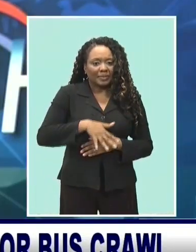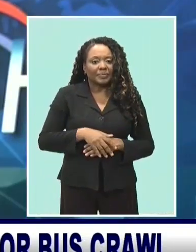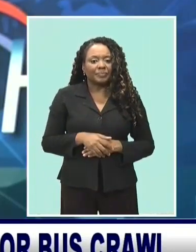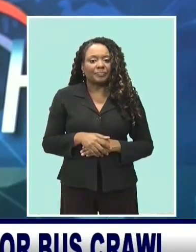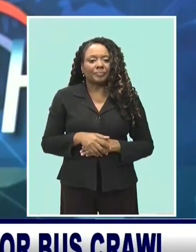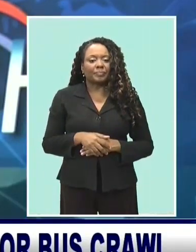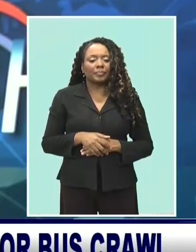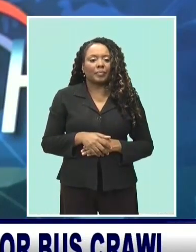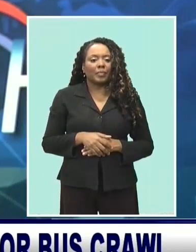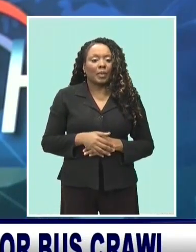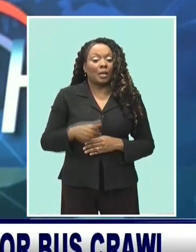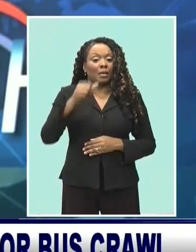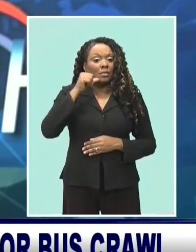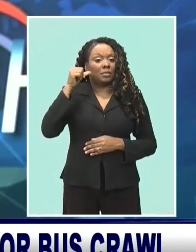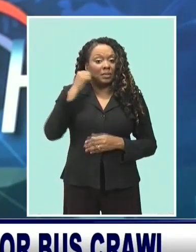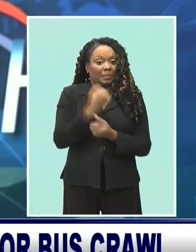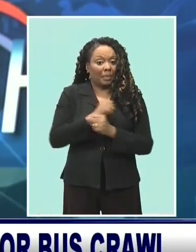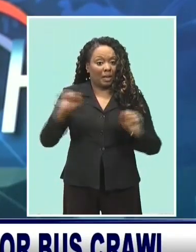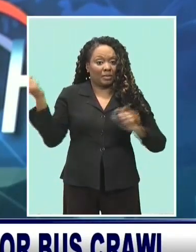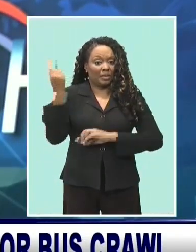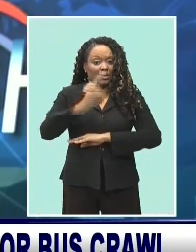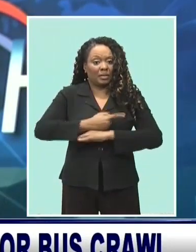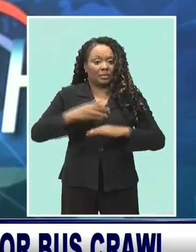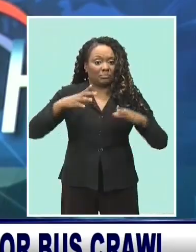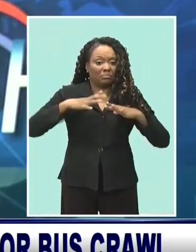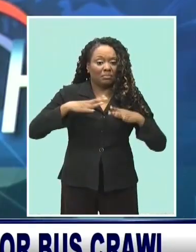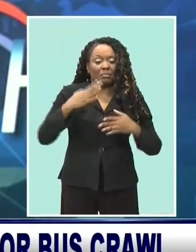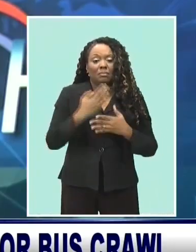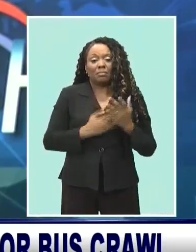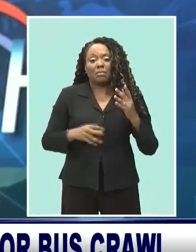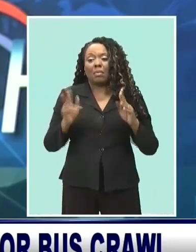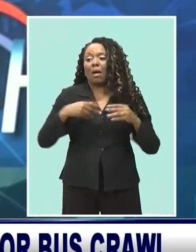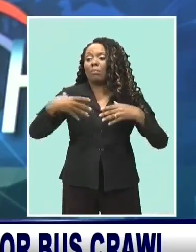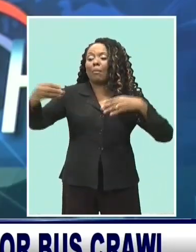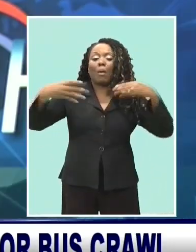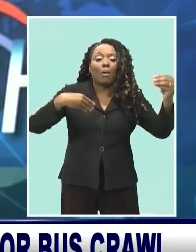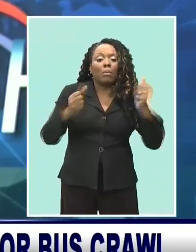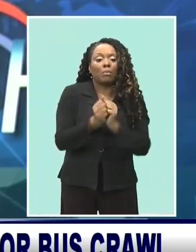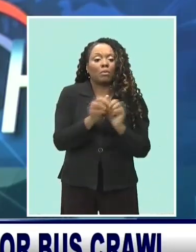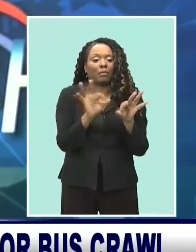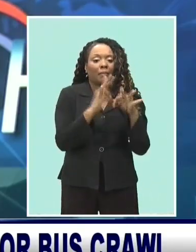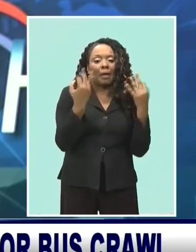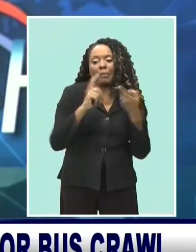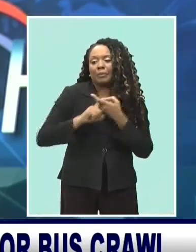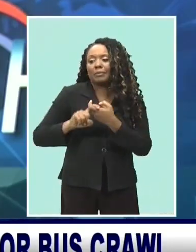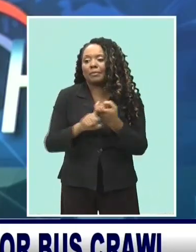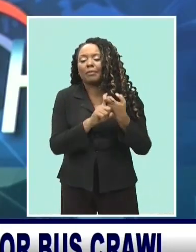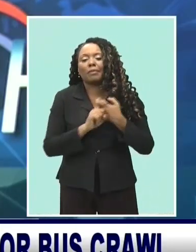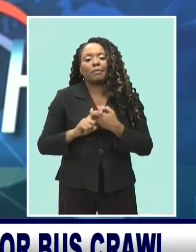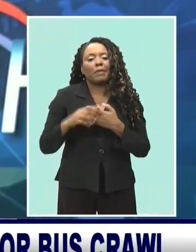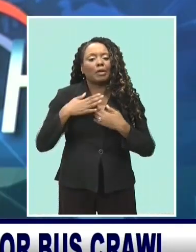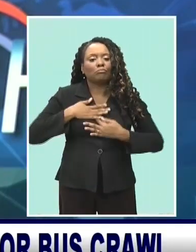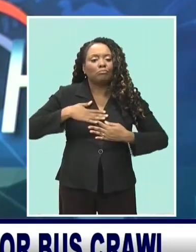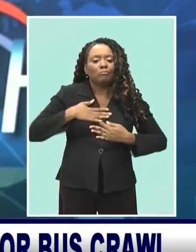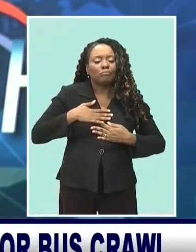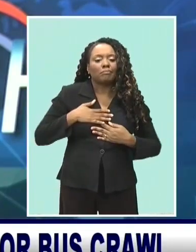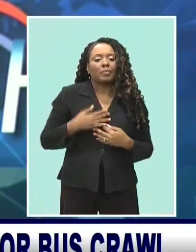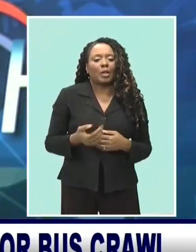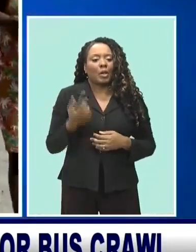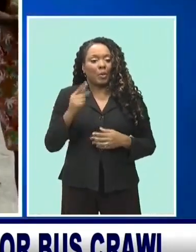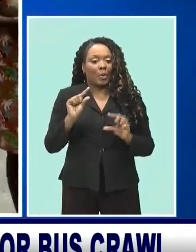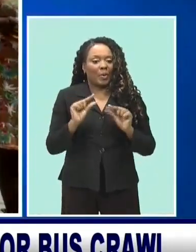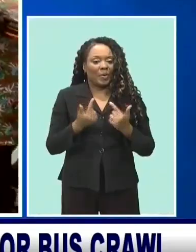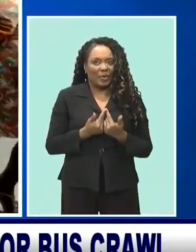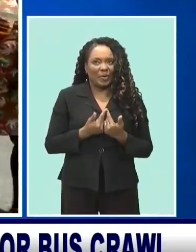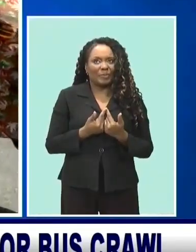yesterday's Emancipation Day bank holiday saw some Barbadians taking the opportunity to spend time with family and friends. One group was the early